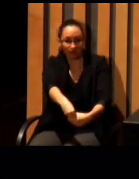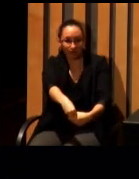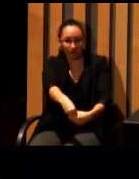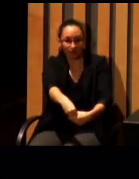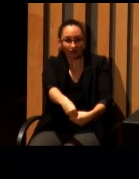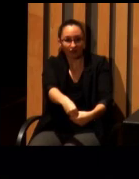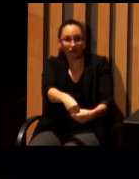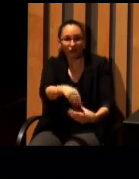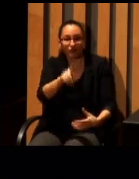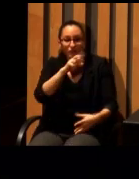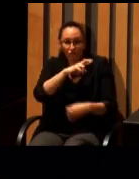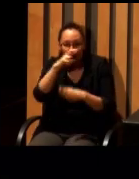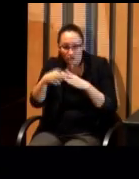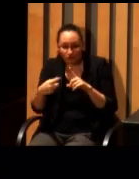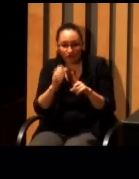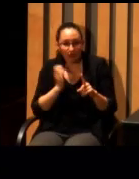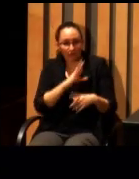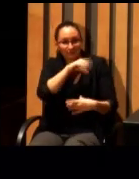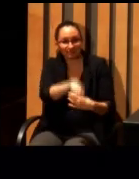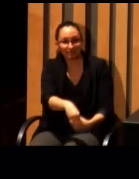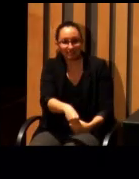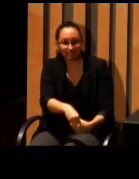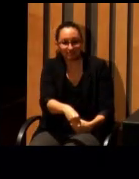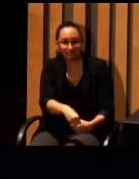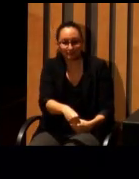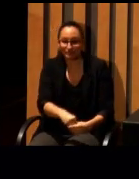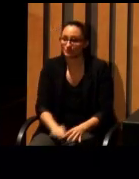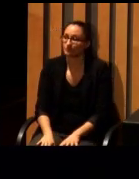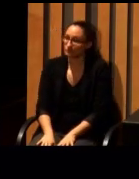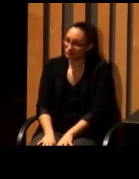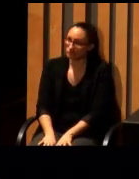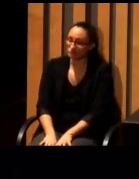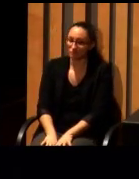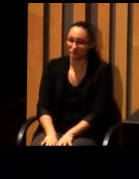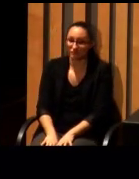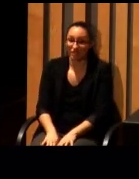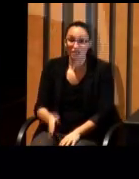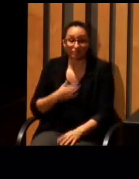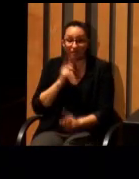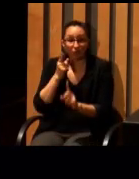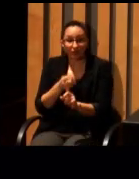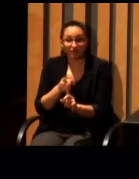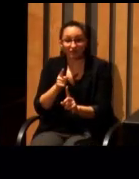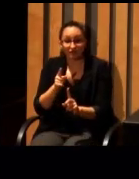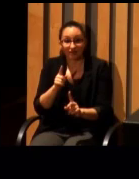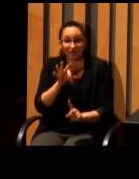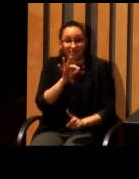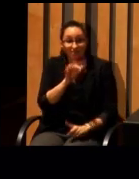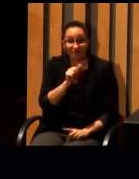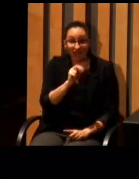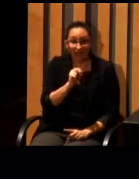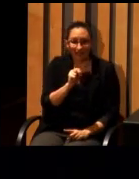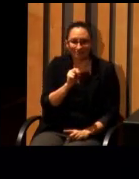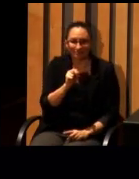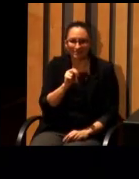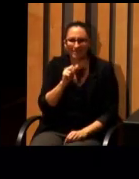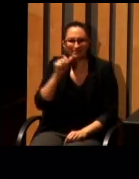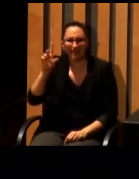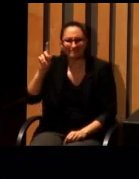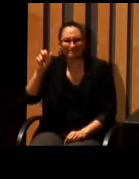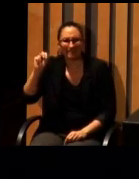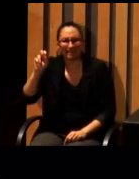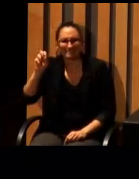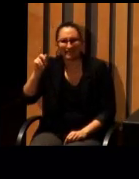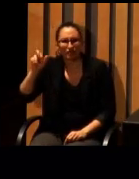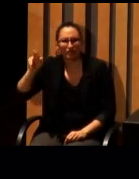in. But, you know, but the fact is that the fan is not Dan Snyder, right? Dan Snyder is the one that's